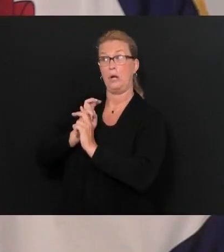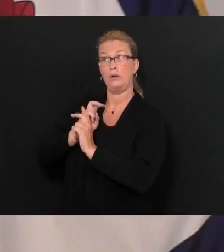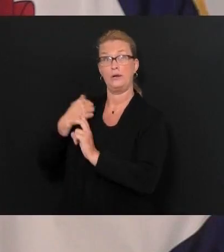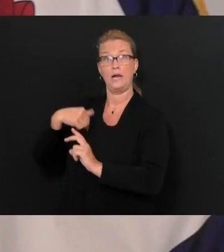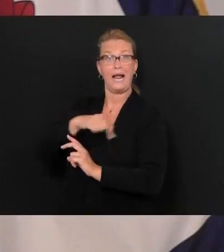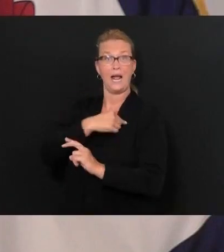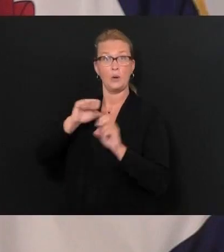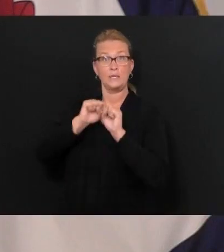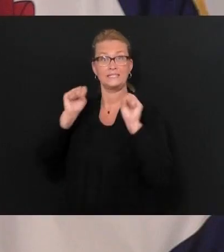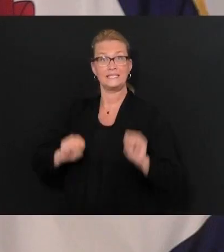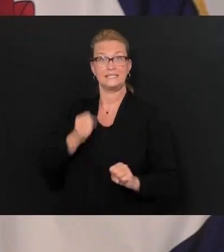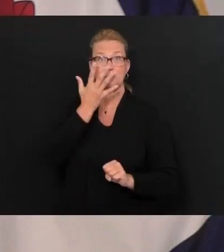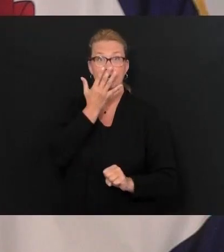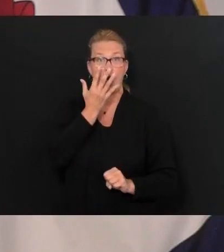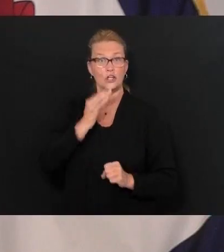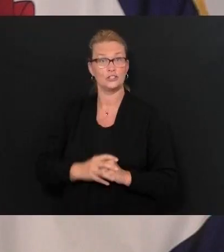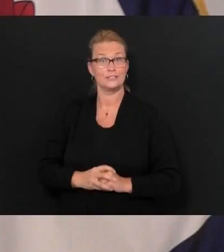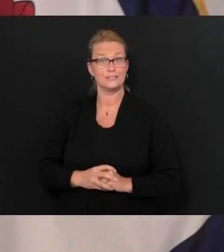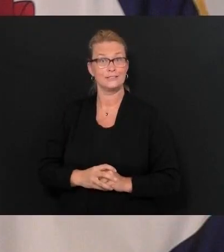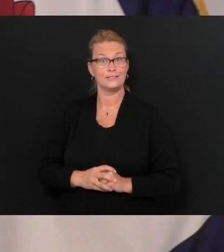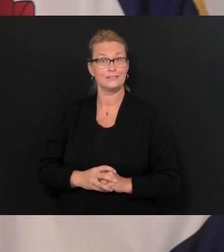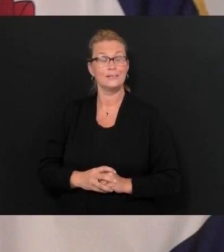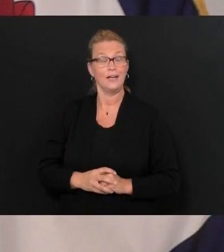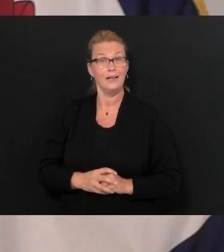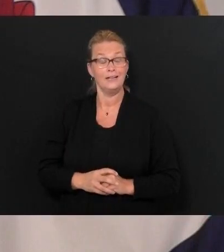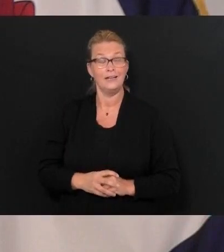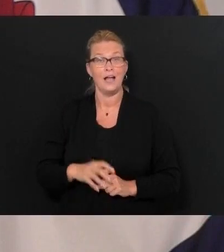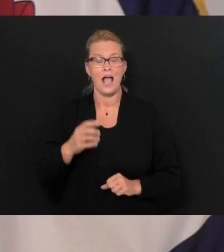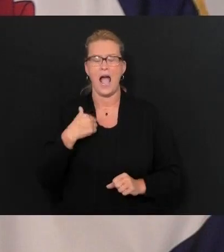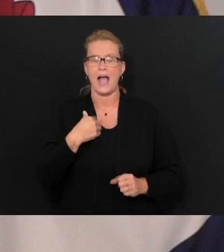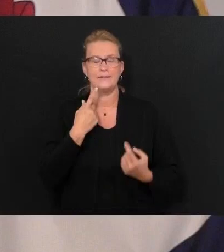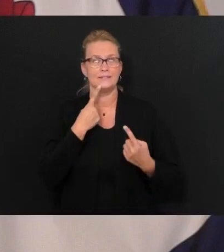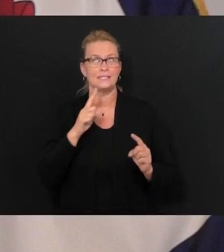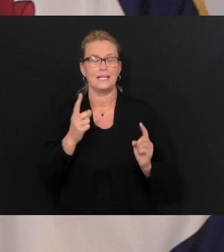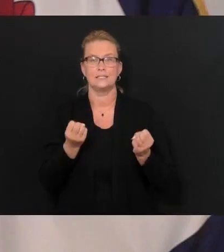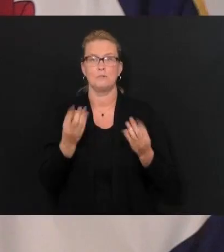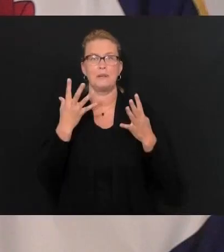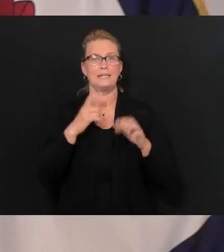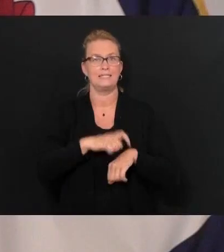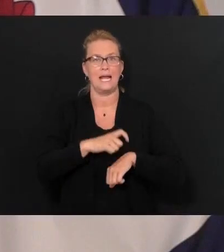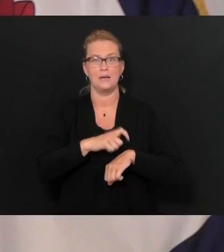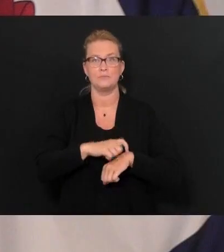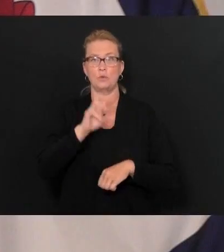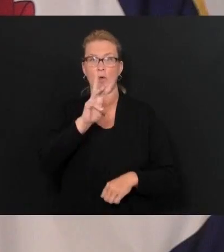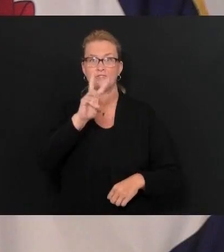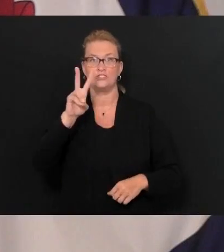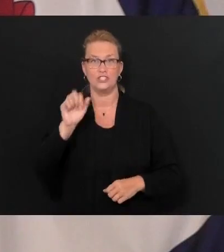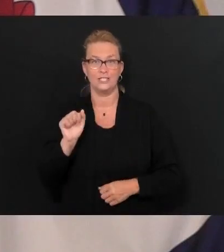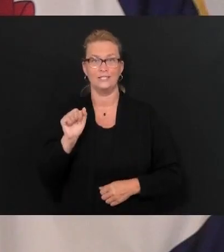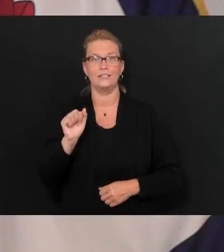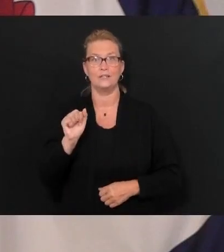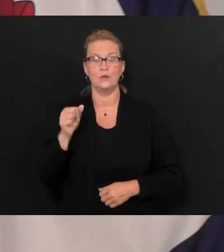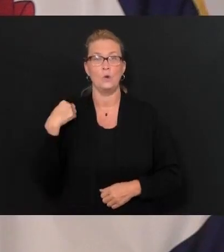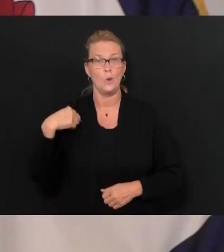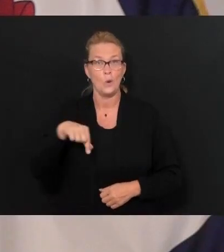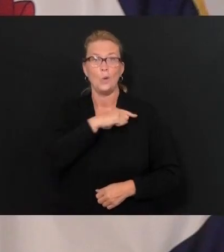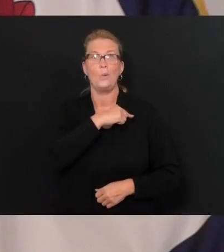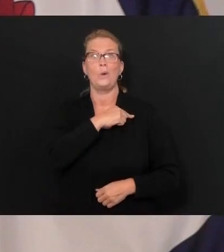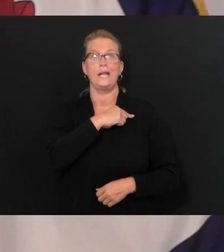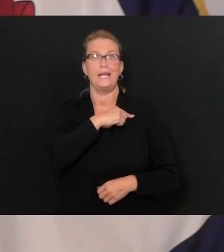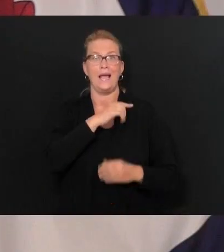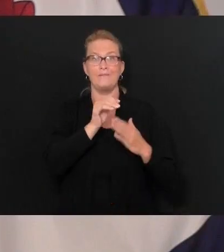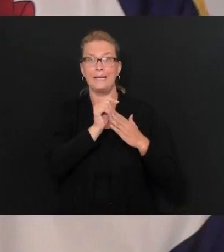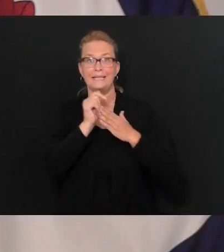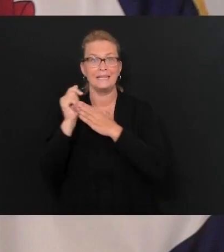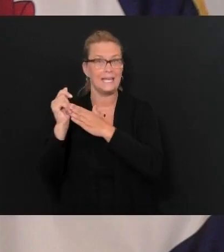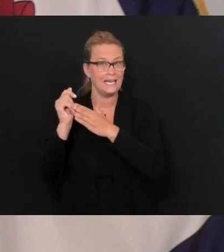system. And I have said so many times, in West Virginia, we have been the